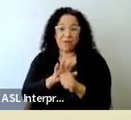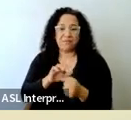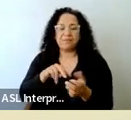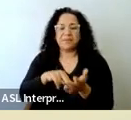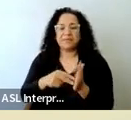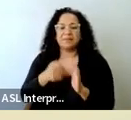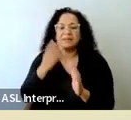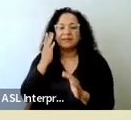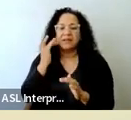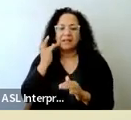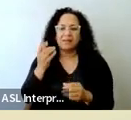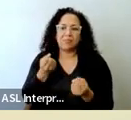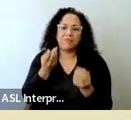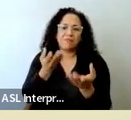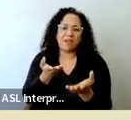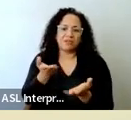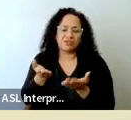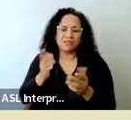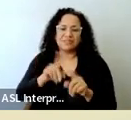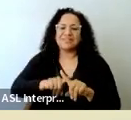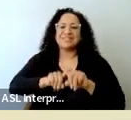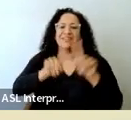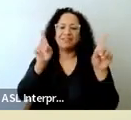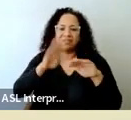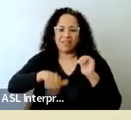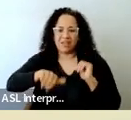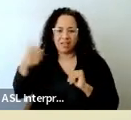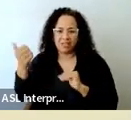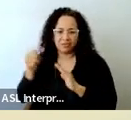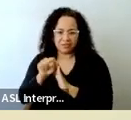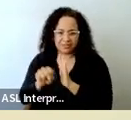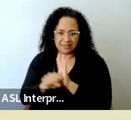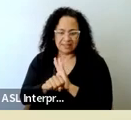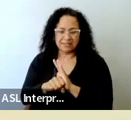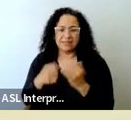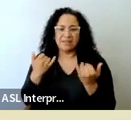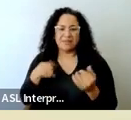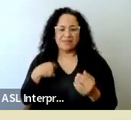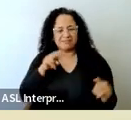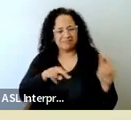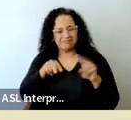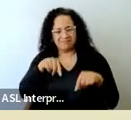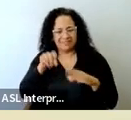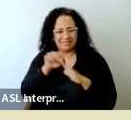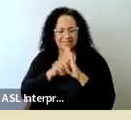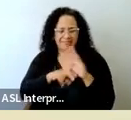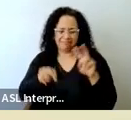service delivery system different from other states. So when we started looking at, as a state,